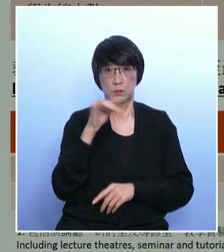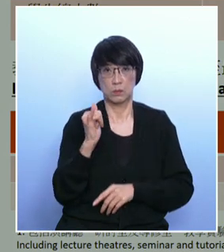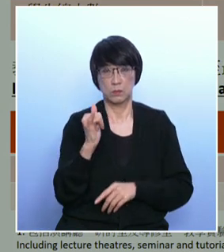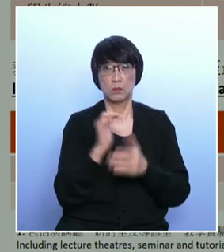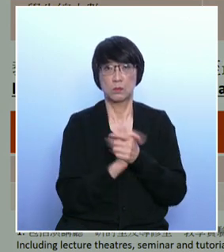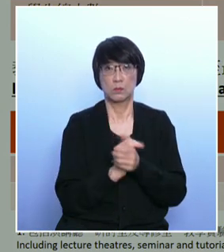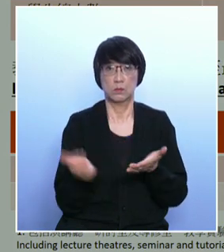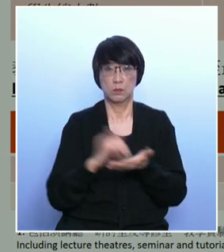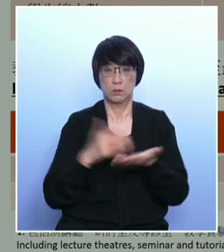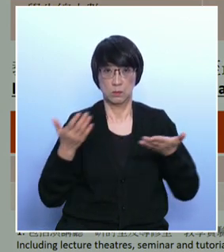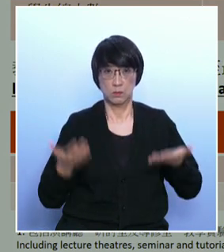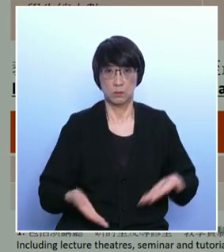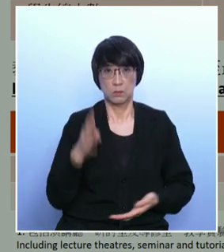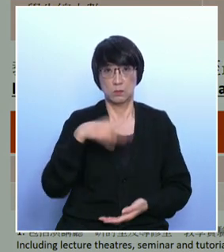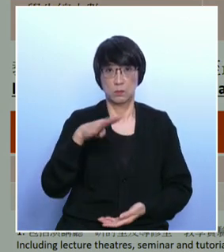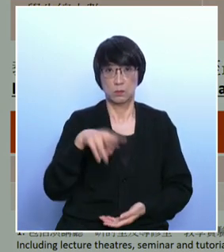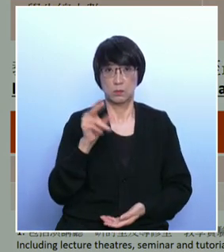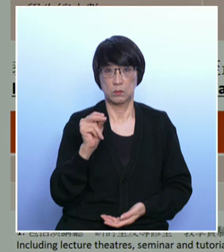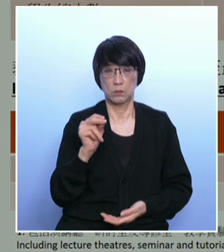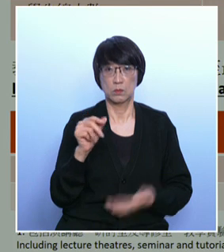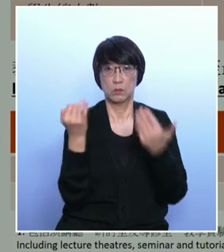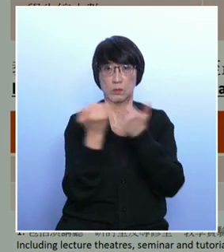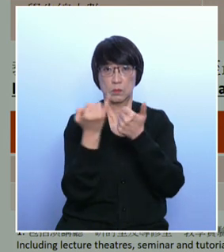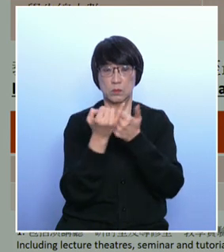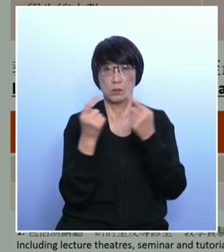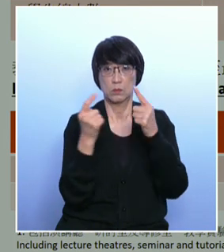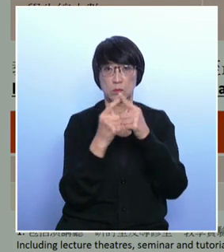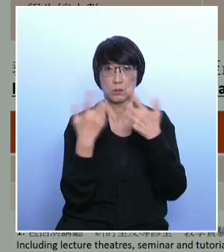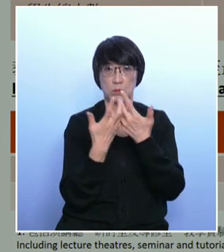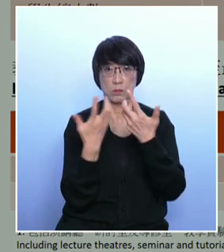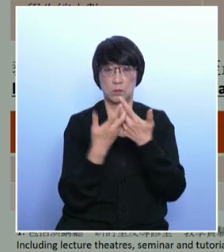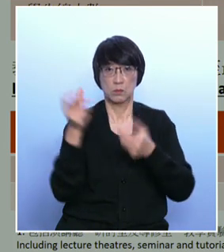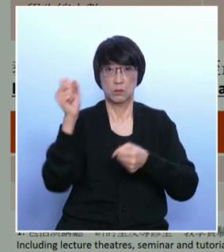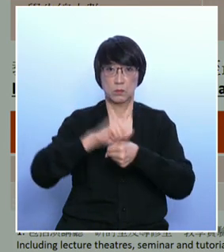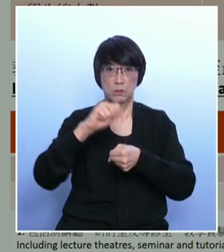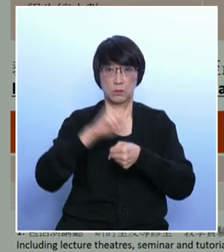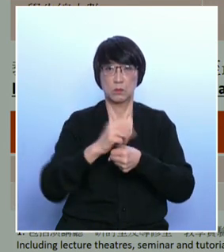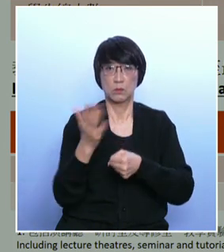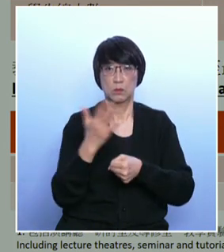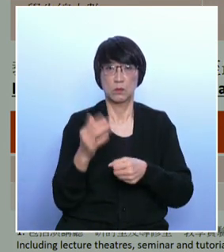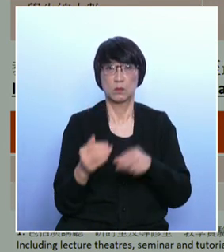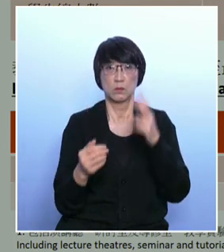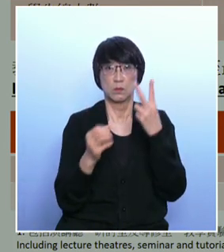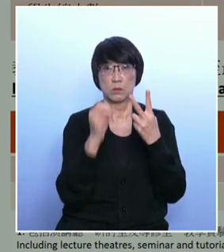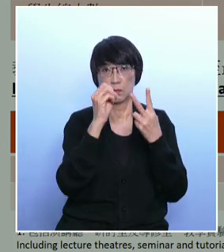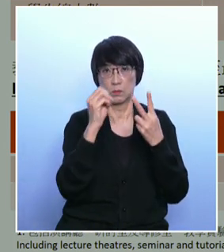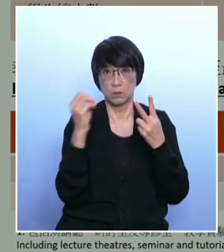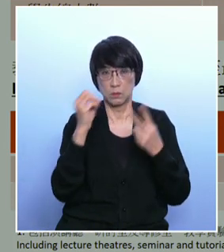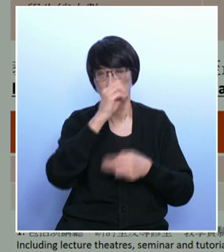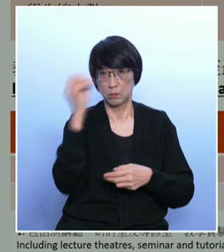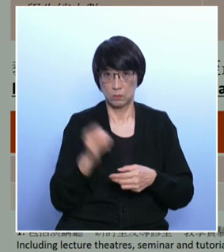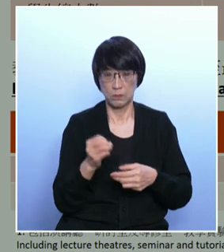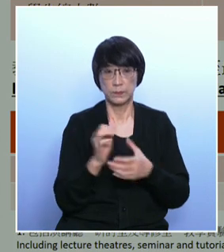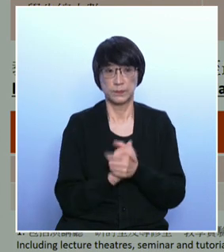increased from 1,600 in 2002 to 2003 to 4,700 in 2024 to